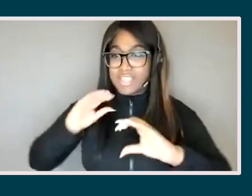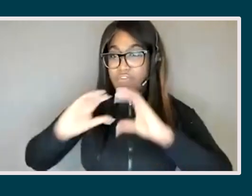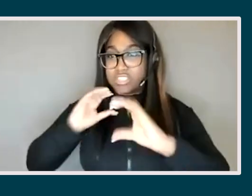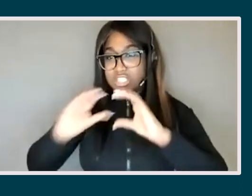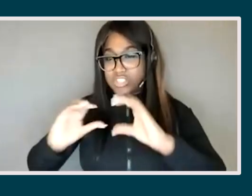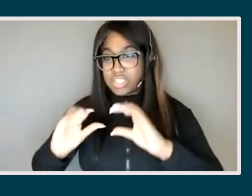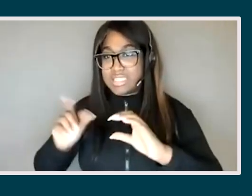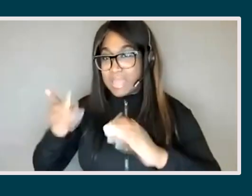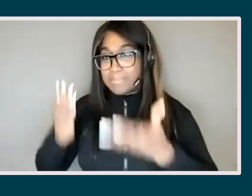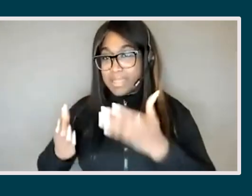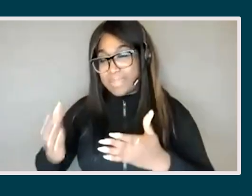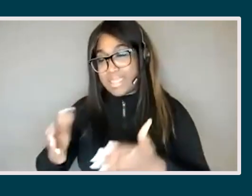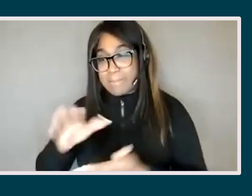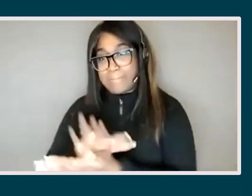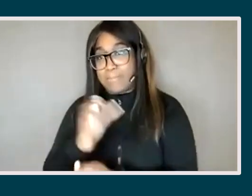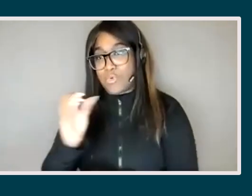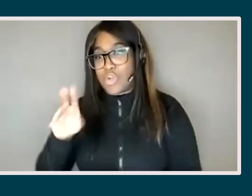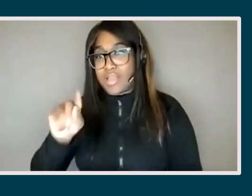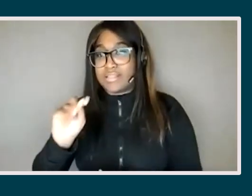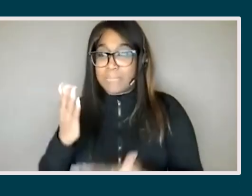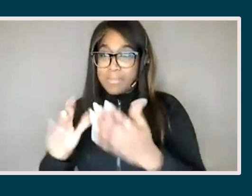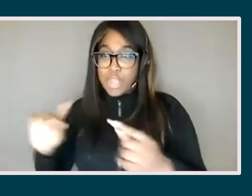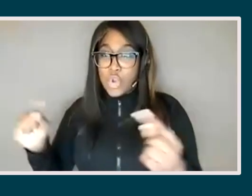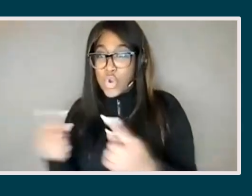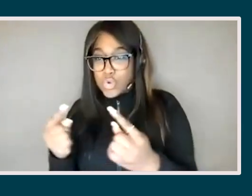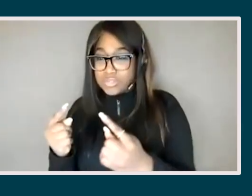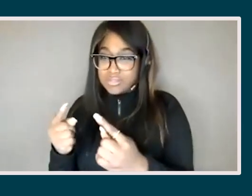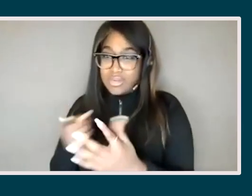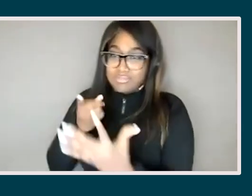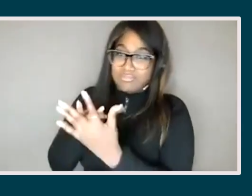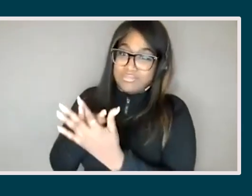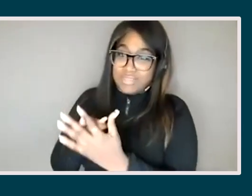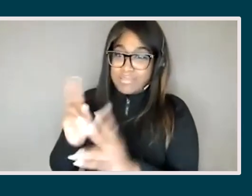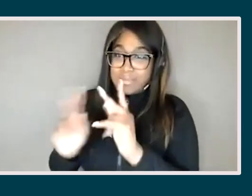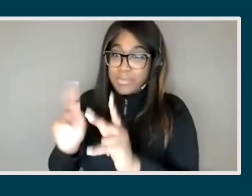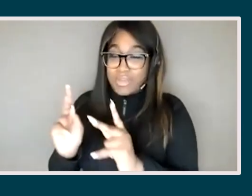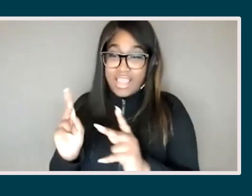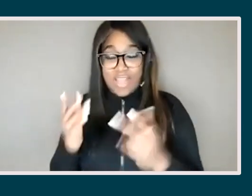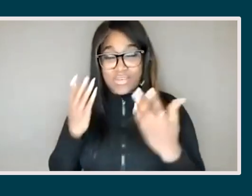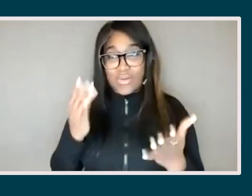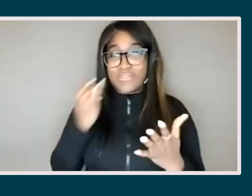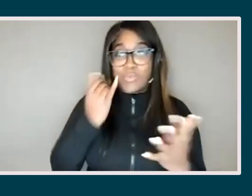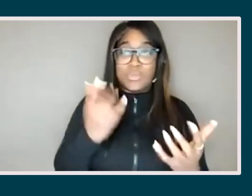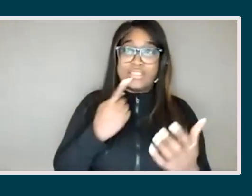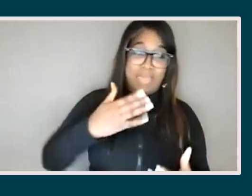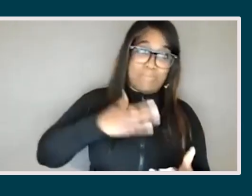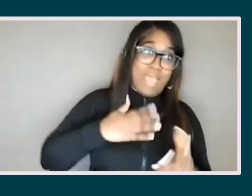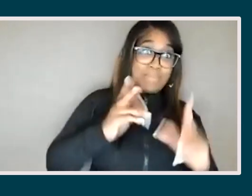cut. I got to carry that. I don't know if I want to say my people, but that's my people. And